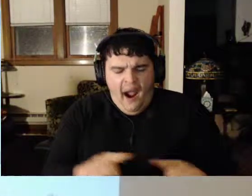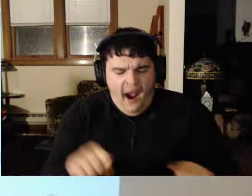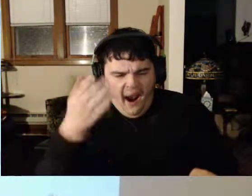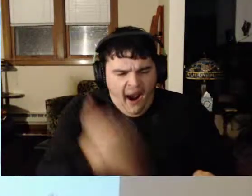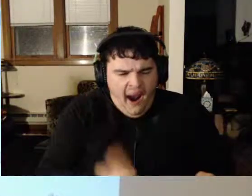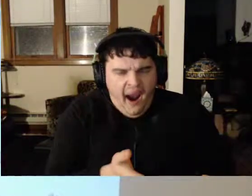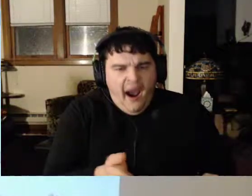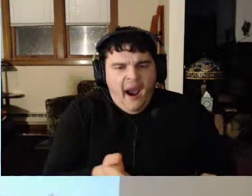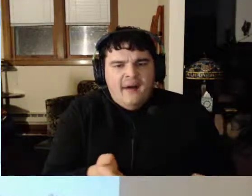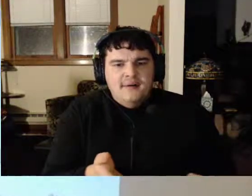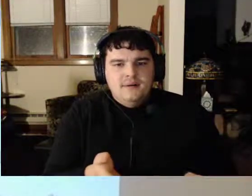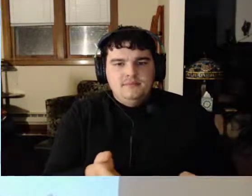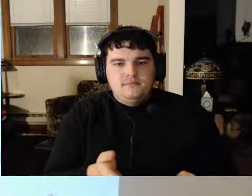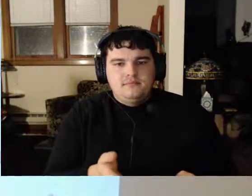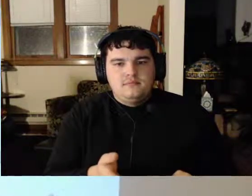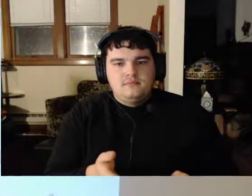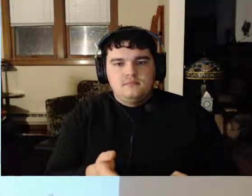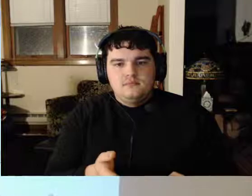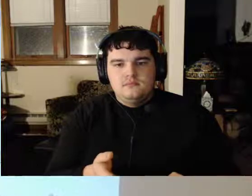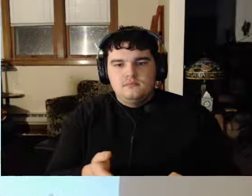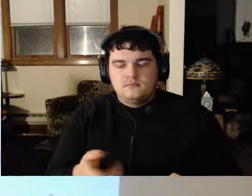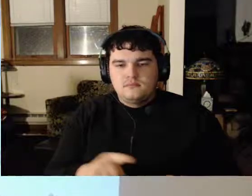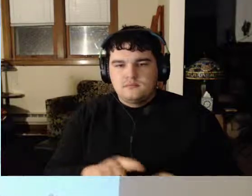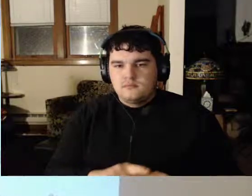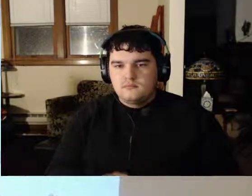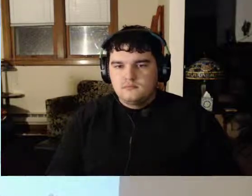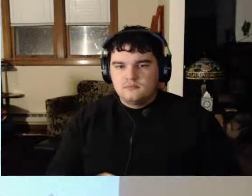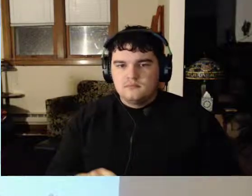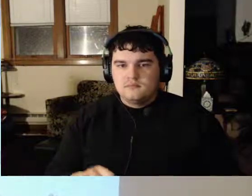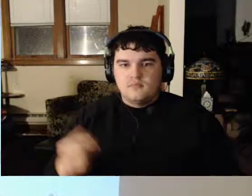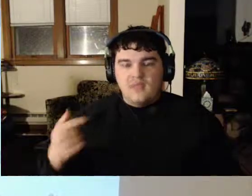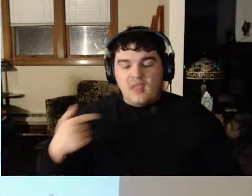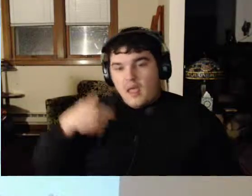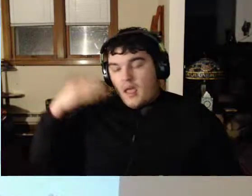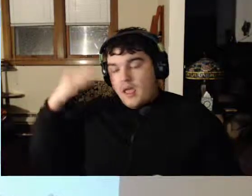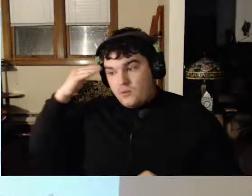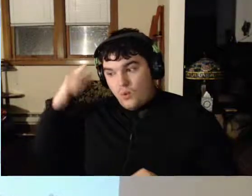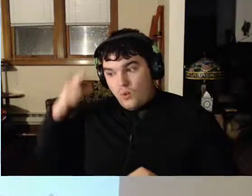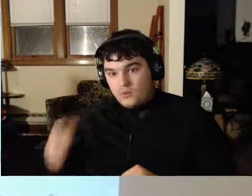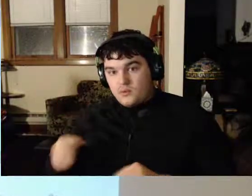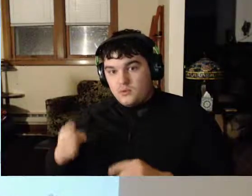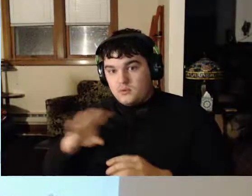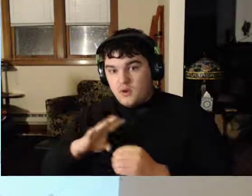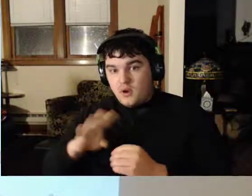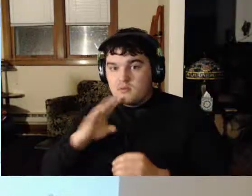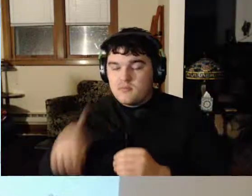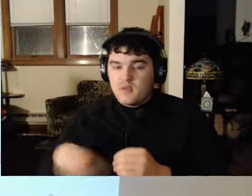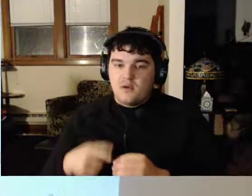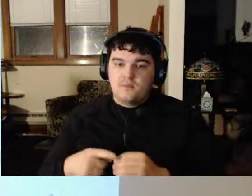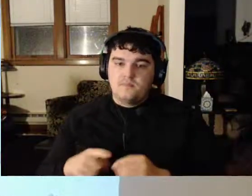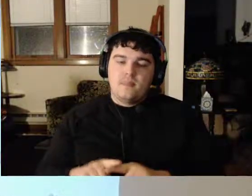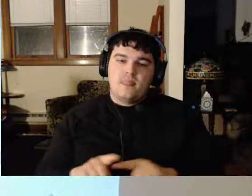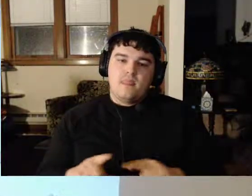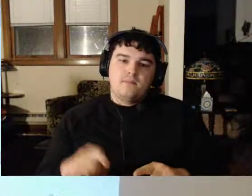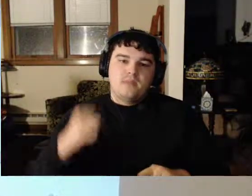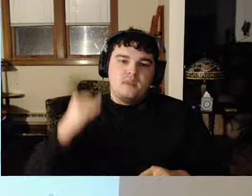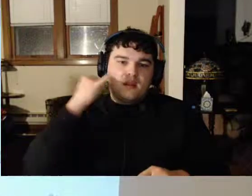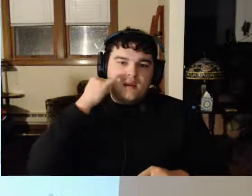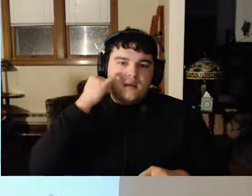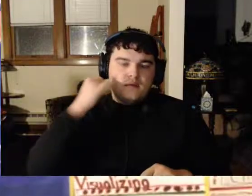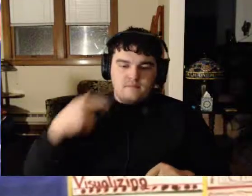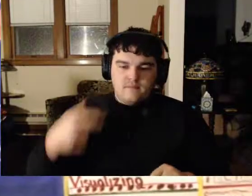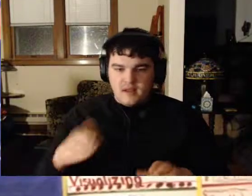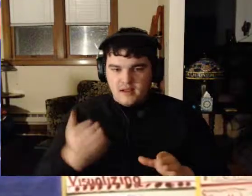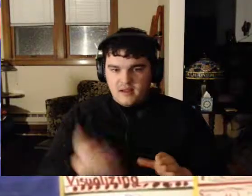So I know what you're talking about because we have been studying animals and how they camouflage. But if you hadn't been in this